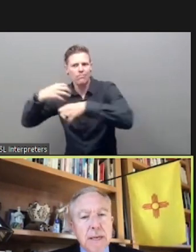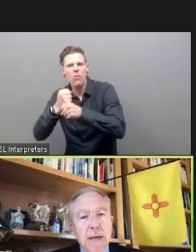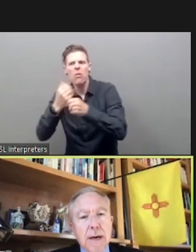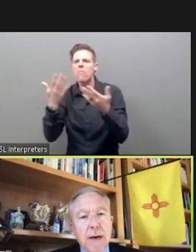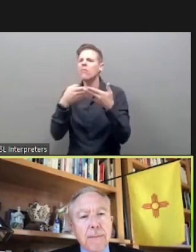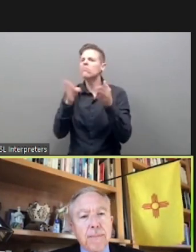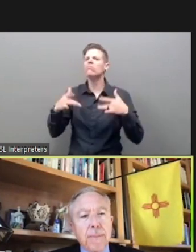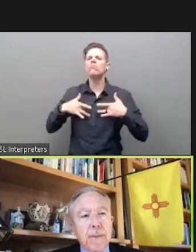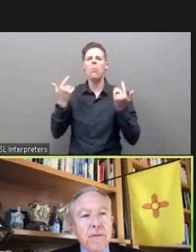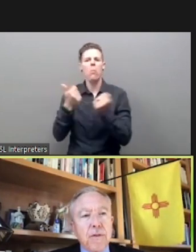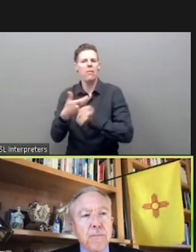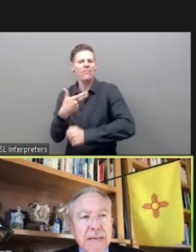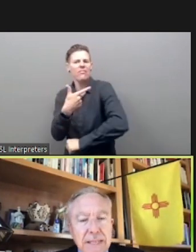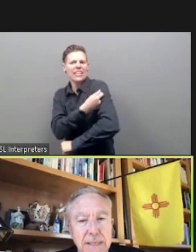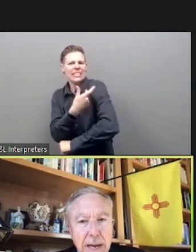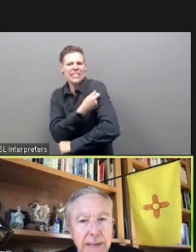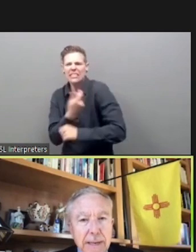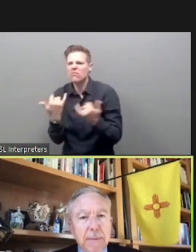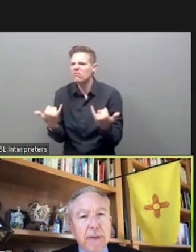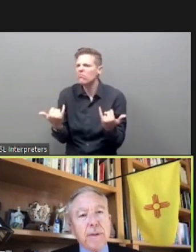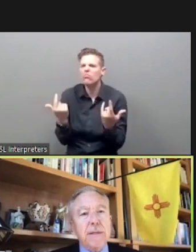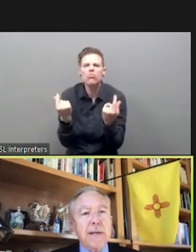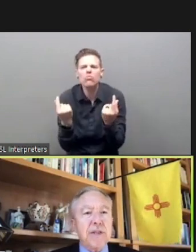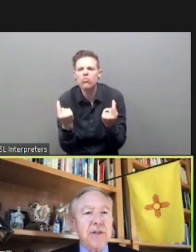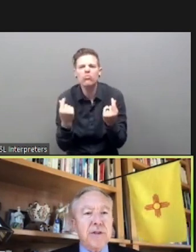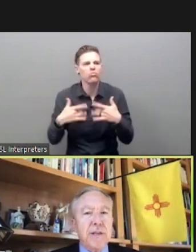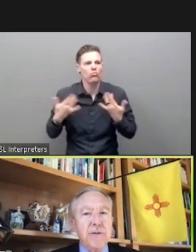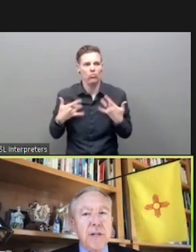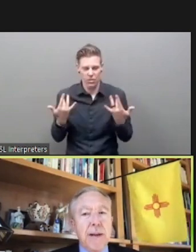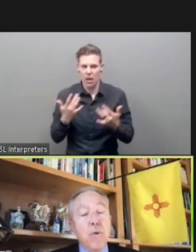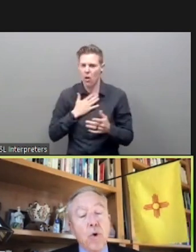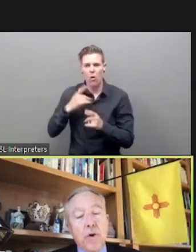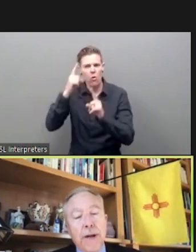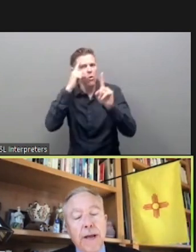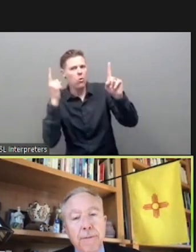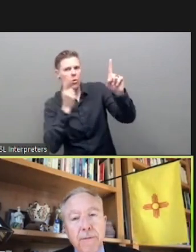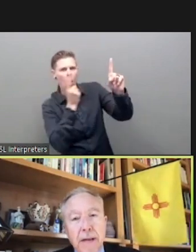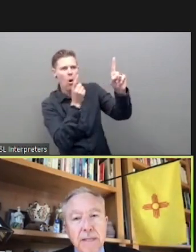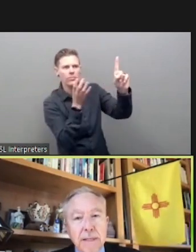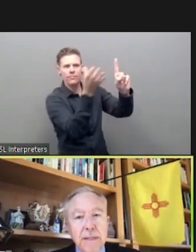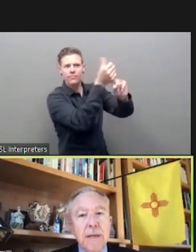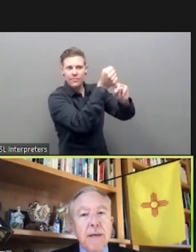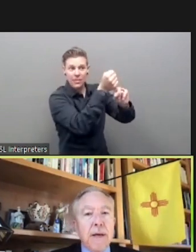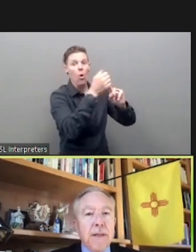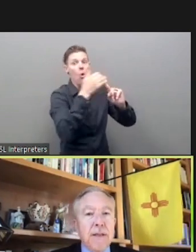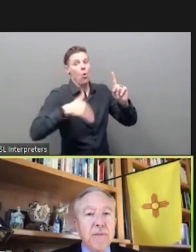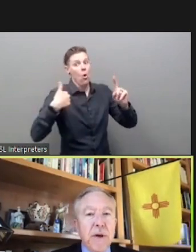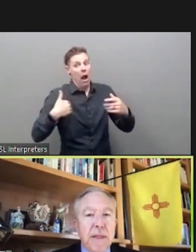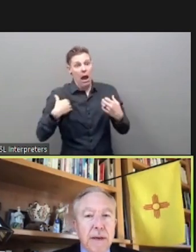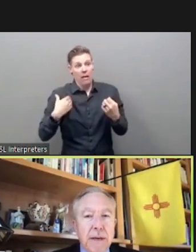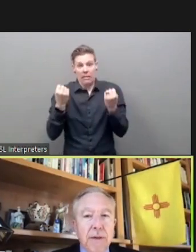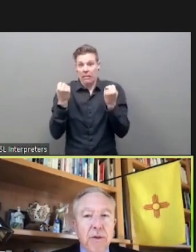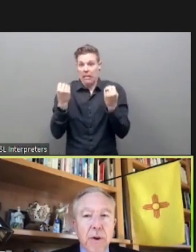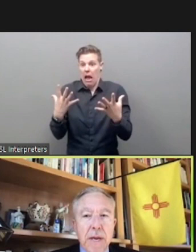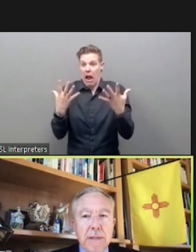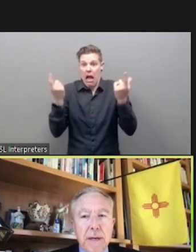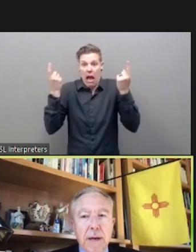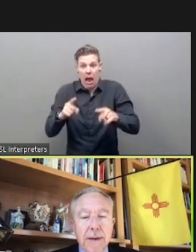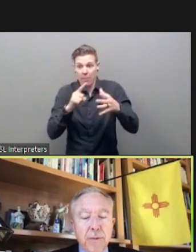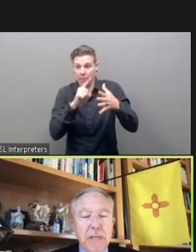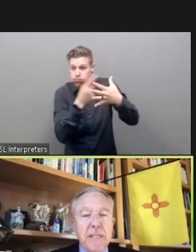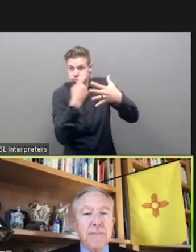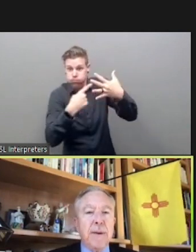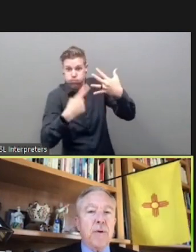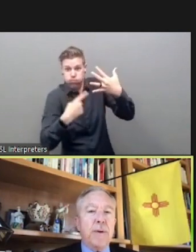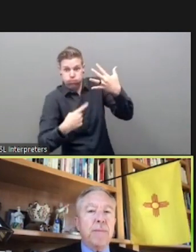vaccines. This is by design, because actually it turns out there's a lot more going on in vaccines this week than any other weeks